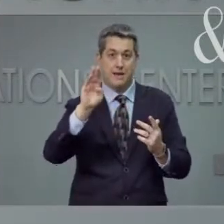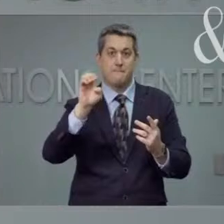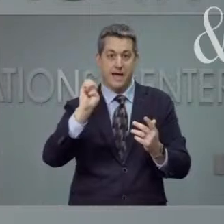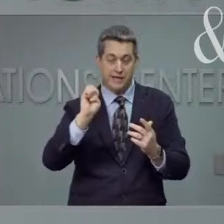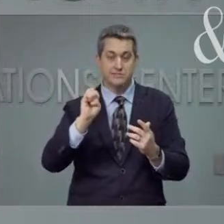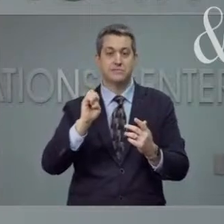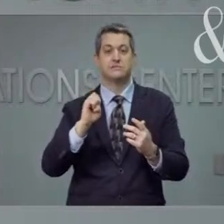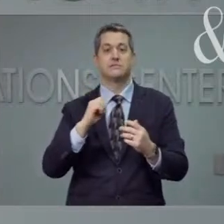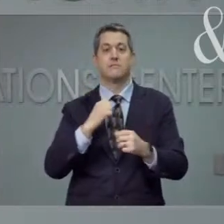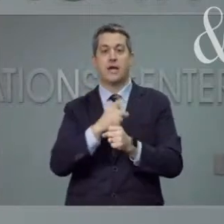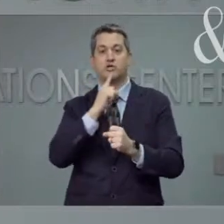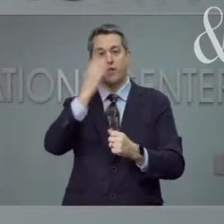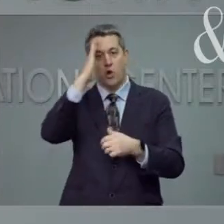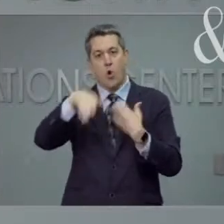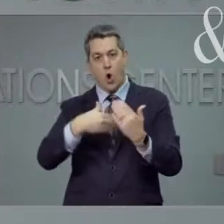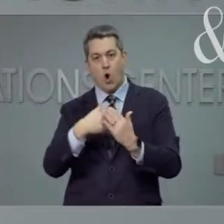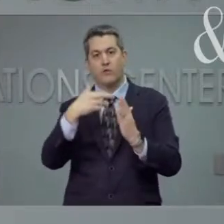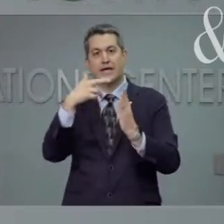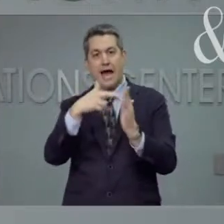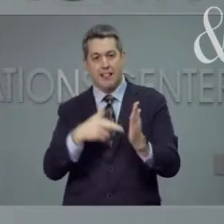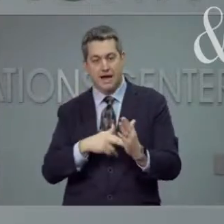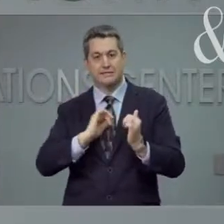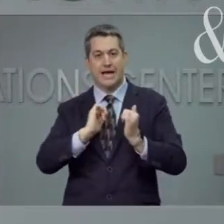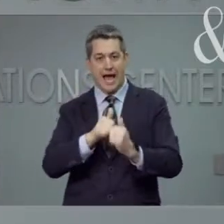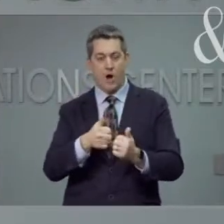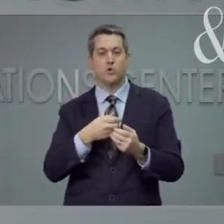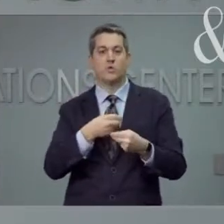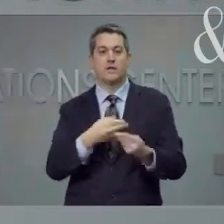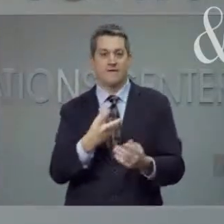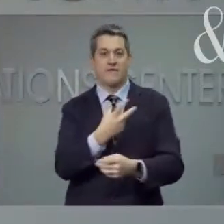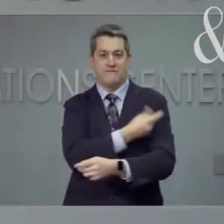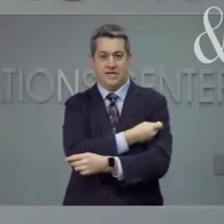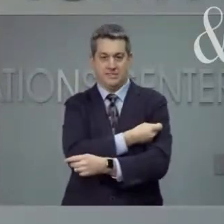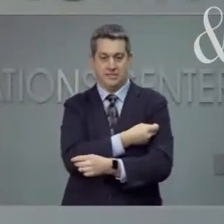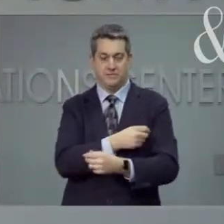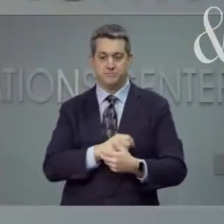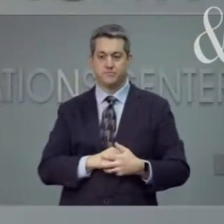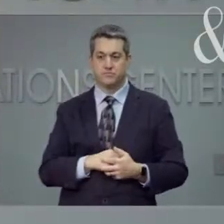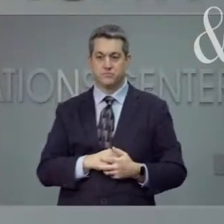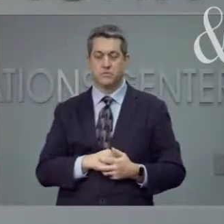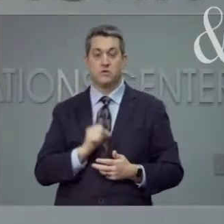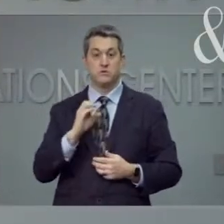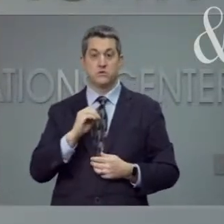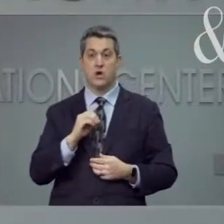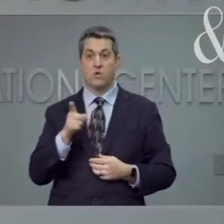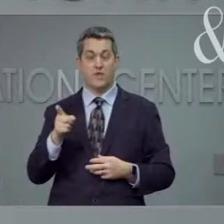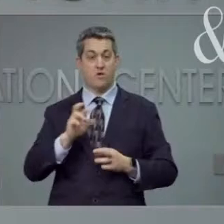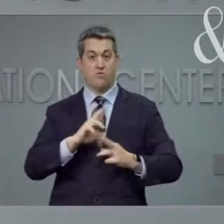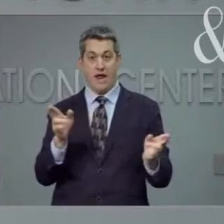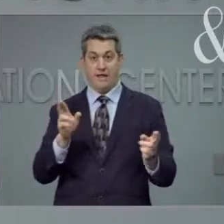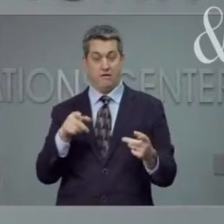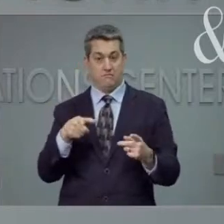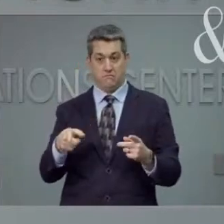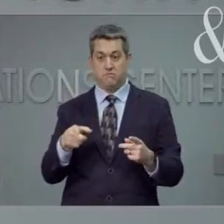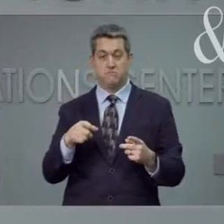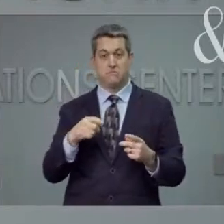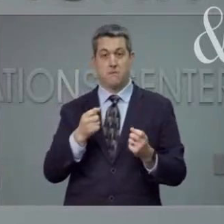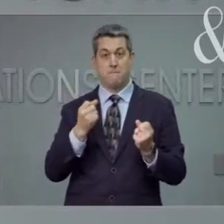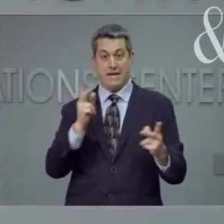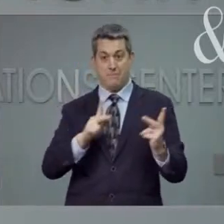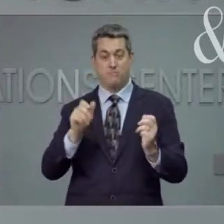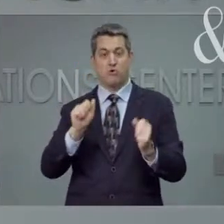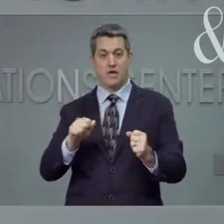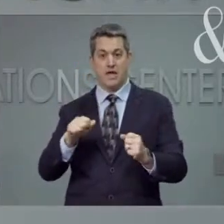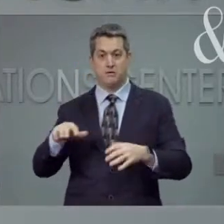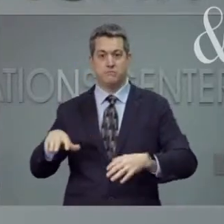to give the vaccine. And they know that they have at their fingertips the ability to mobilize a lot of people